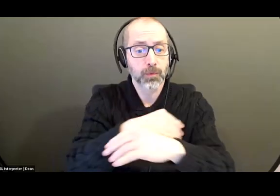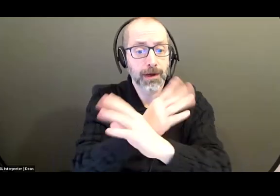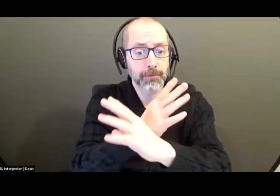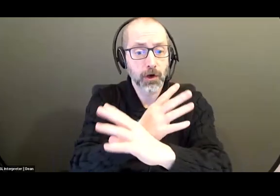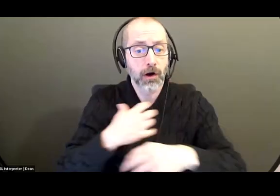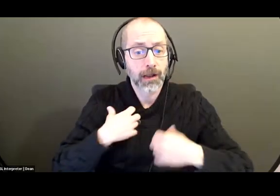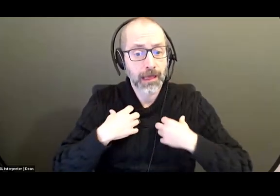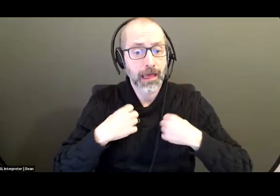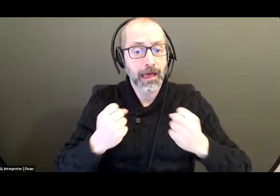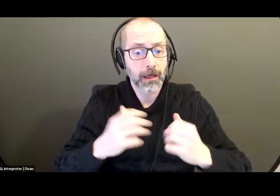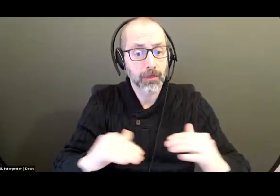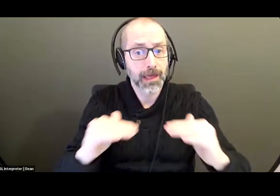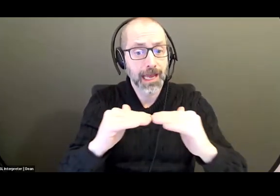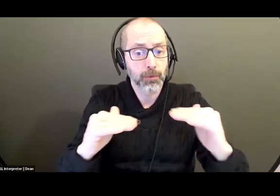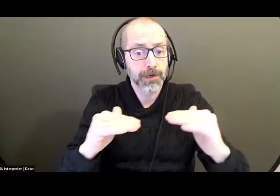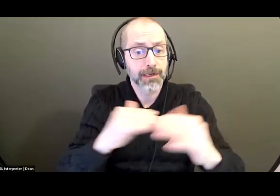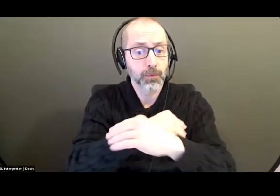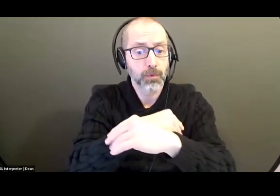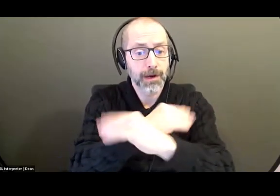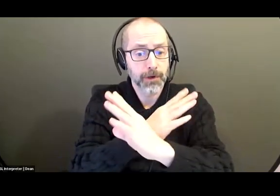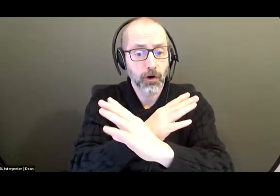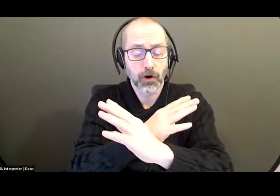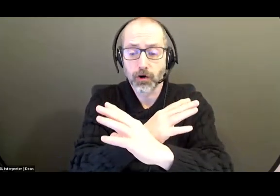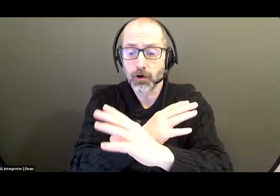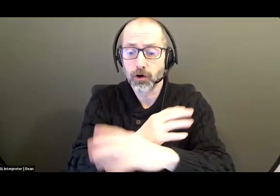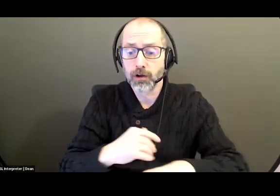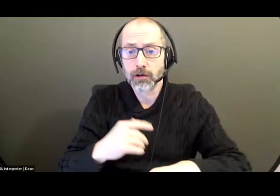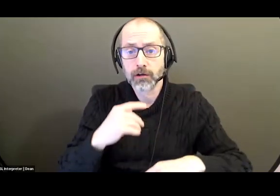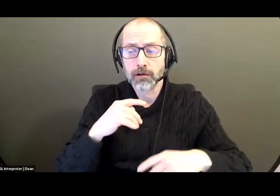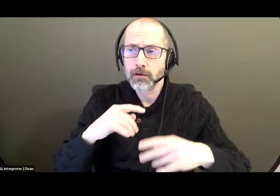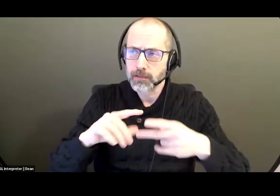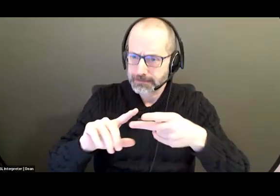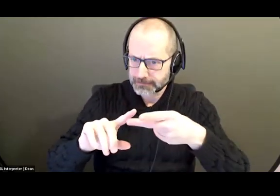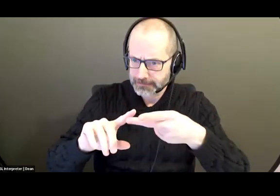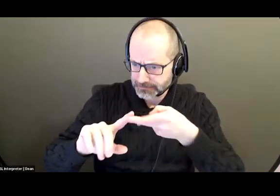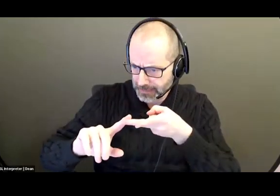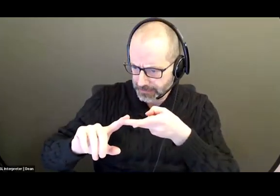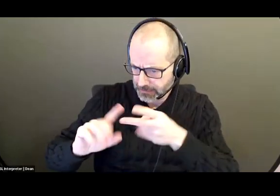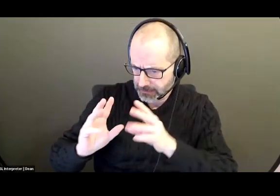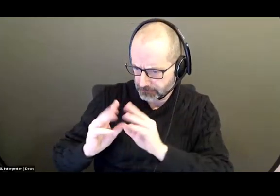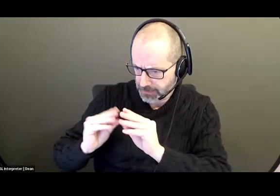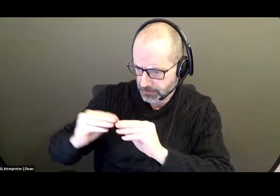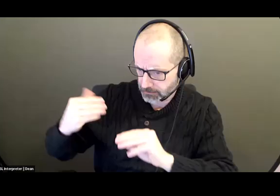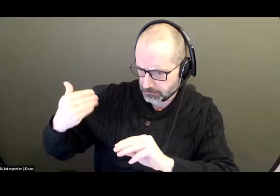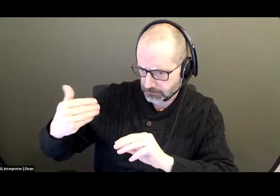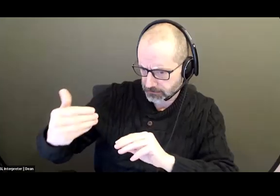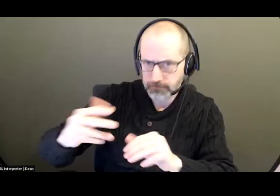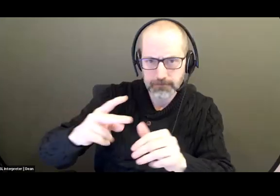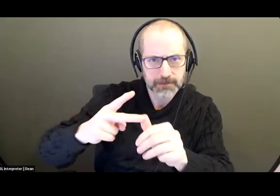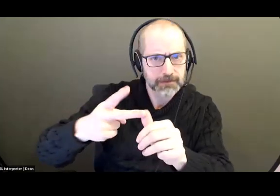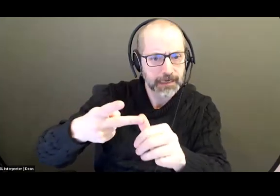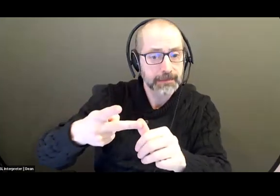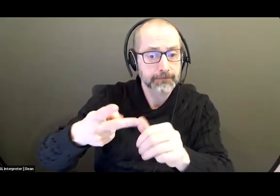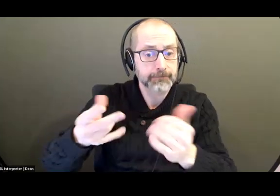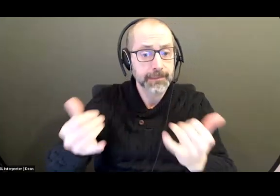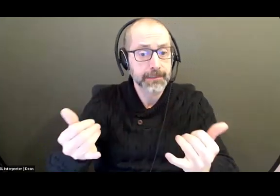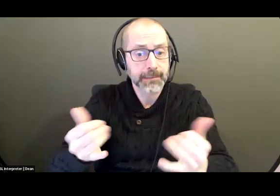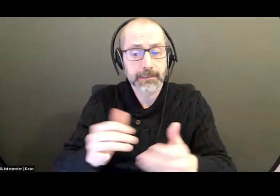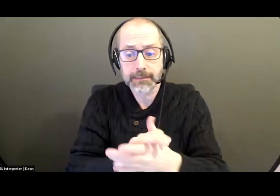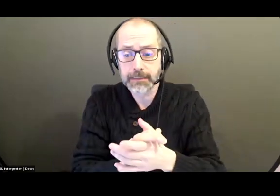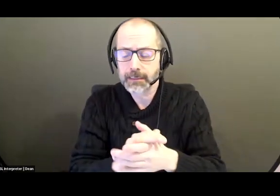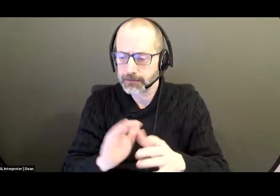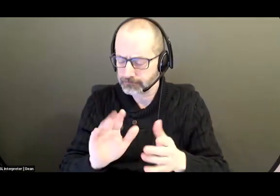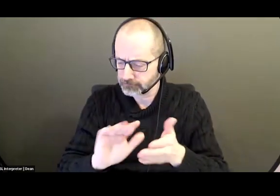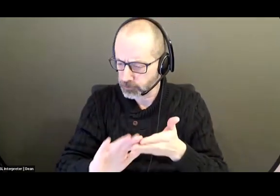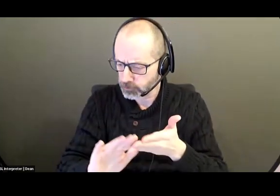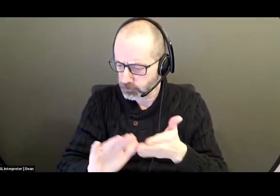Okay, well, good morning, everyone. Welcome to this webinar, Health Equity webinar, the second